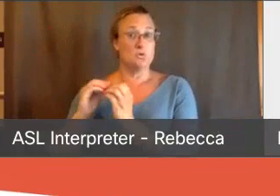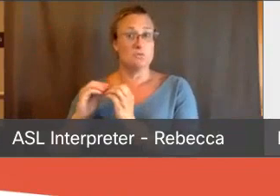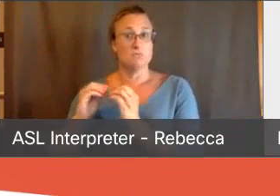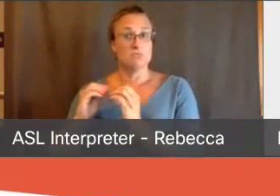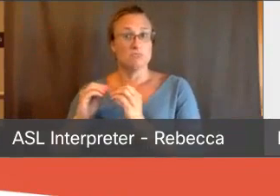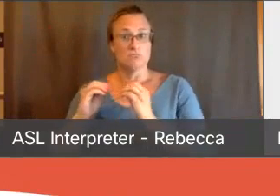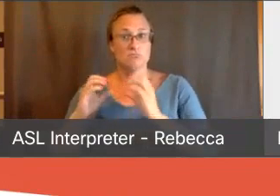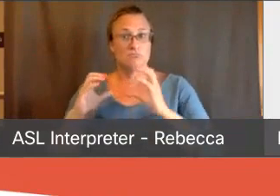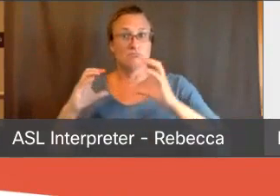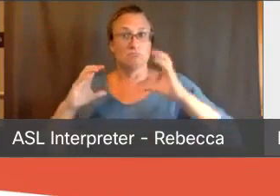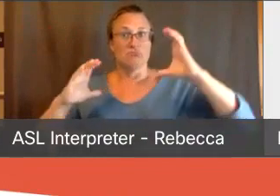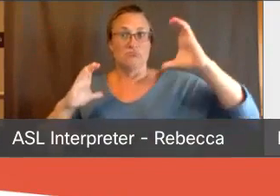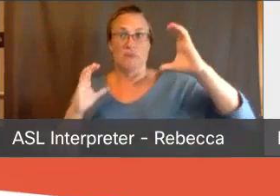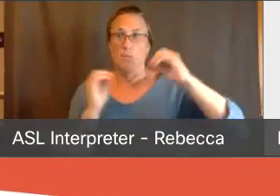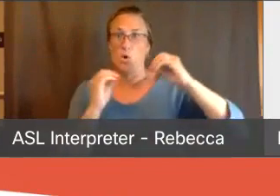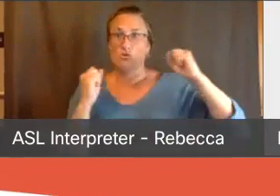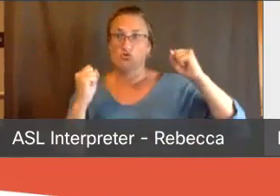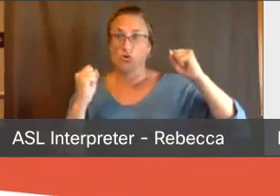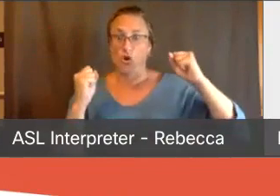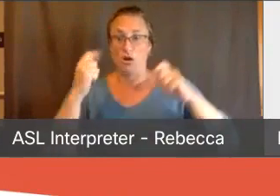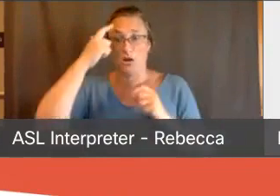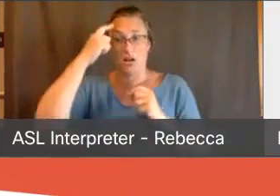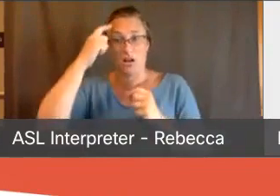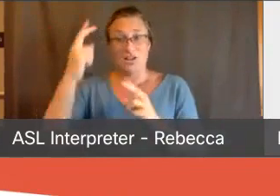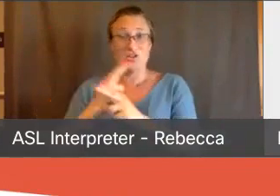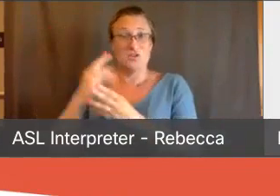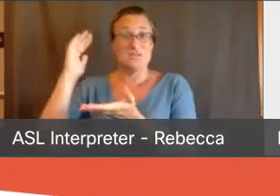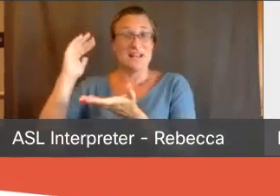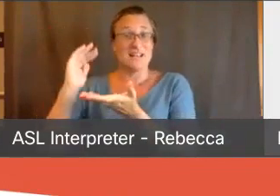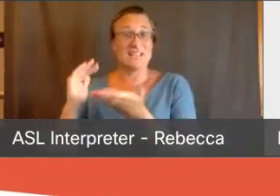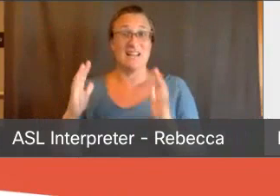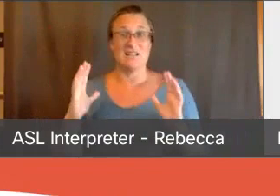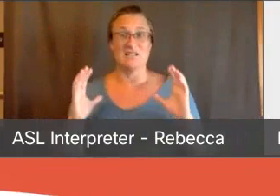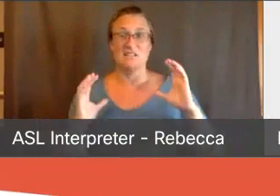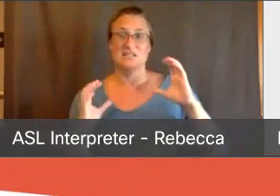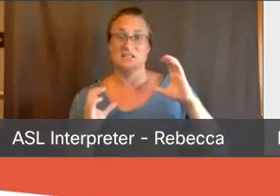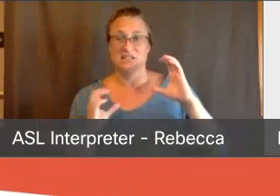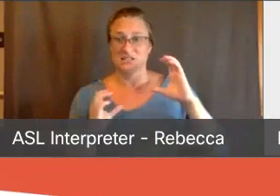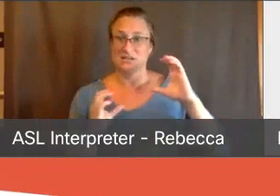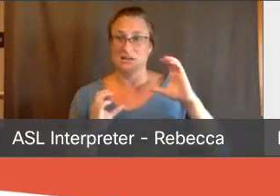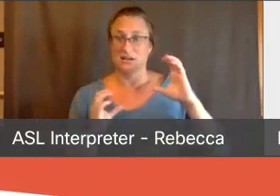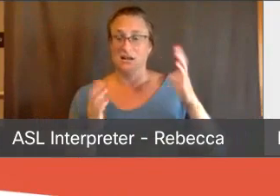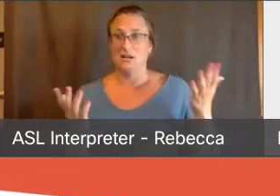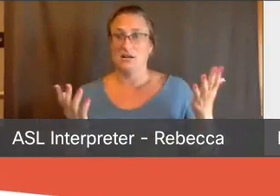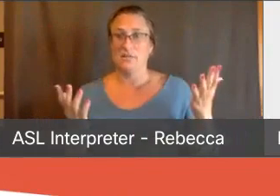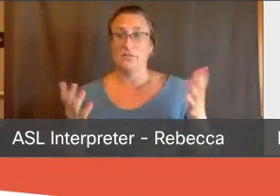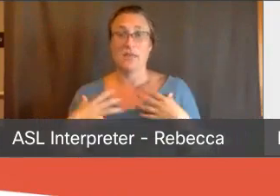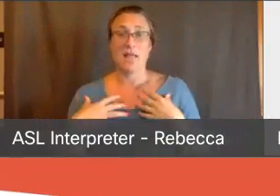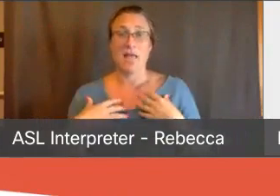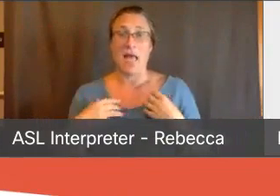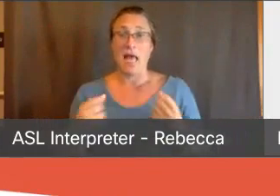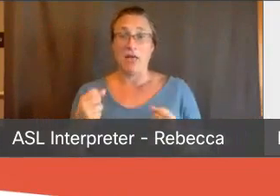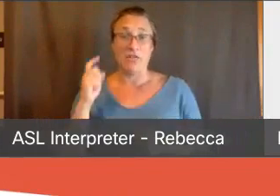of our brain, the weaker it gets. And so what you see happening is, in a healthy brain, if I